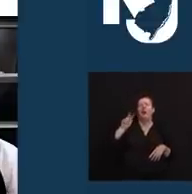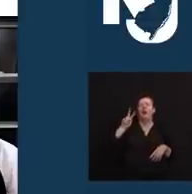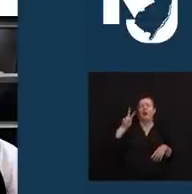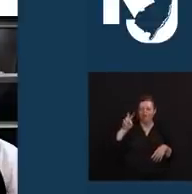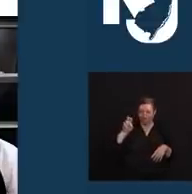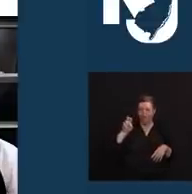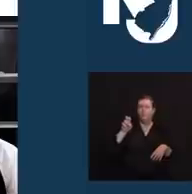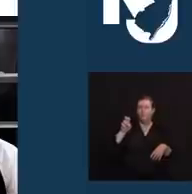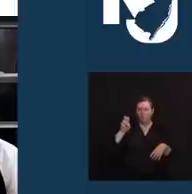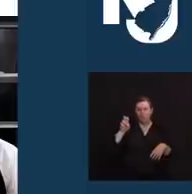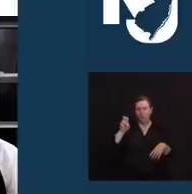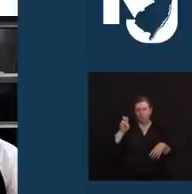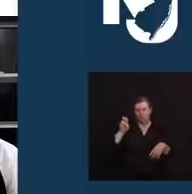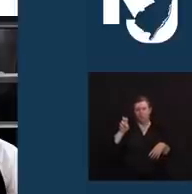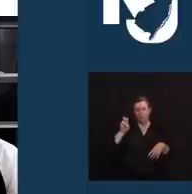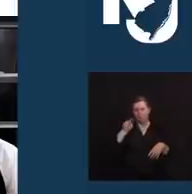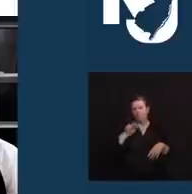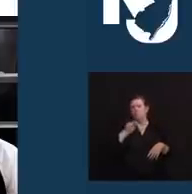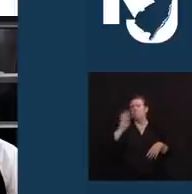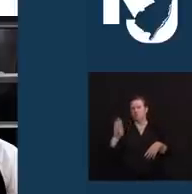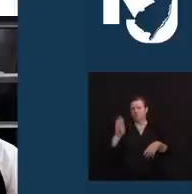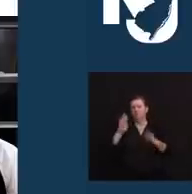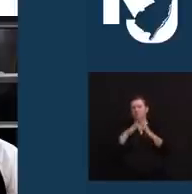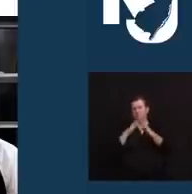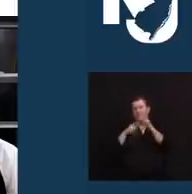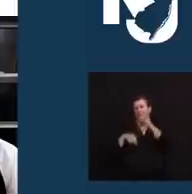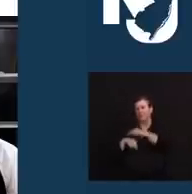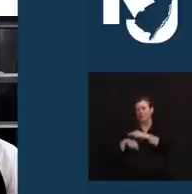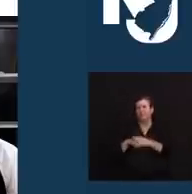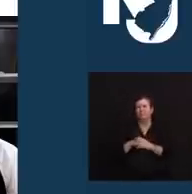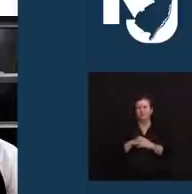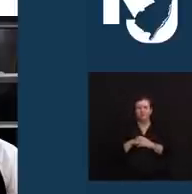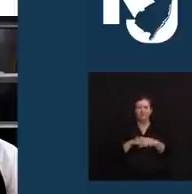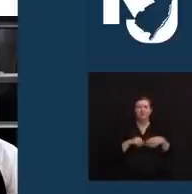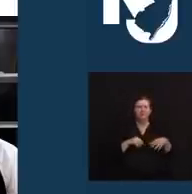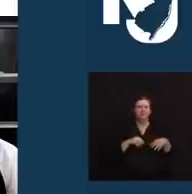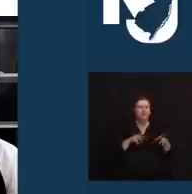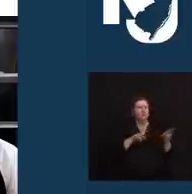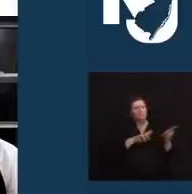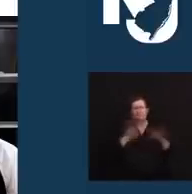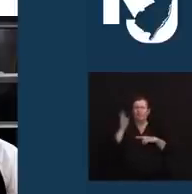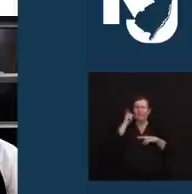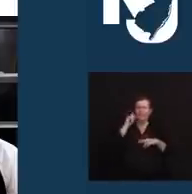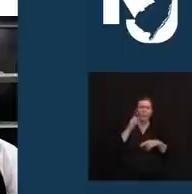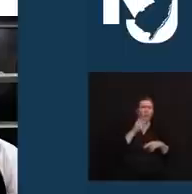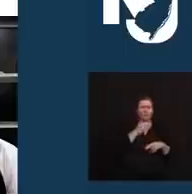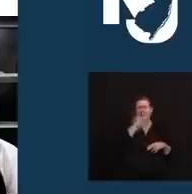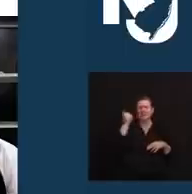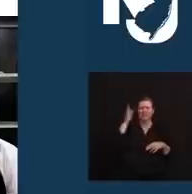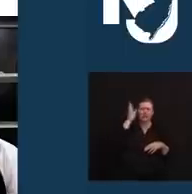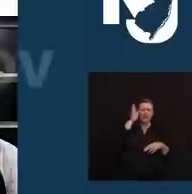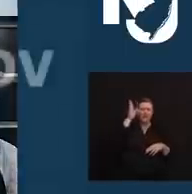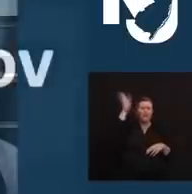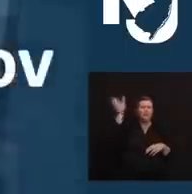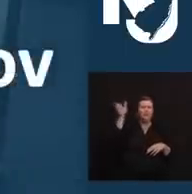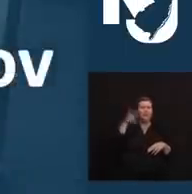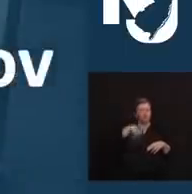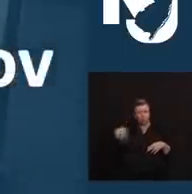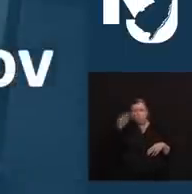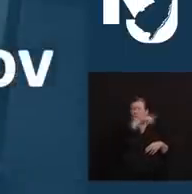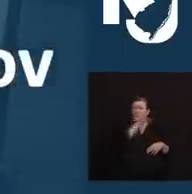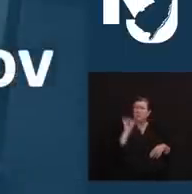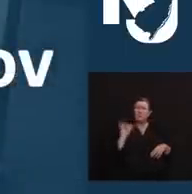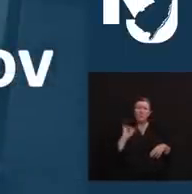Avenue in New Brunswick. I know she's ready for better times ahead, and aren't we all? And we will get there.